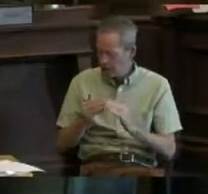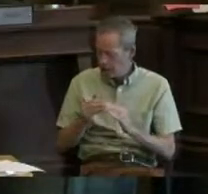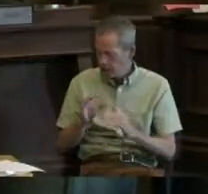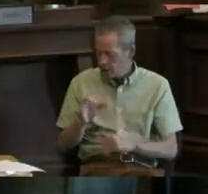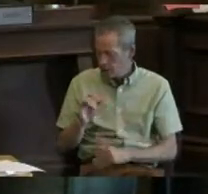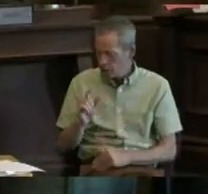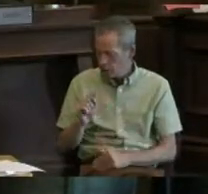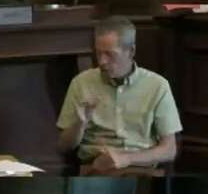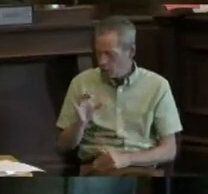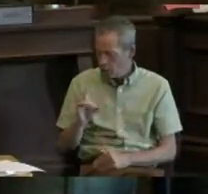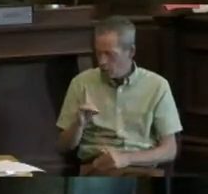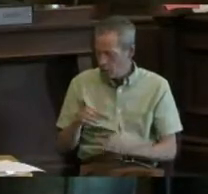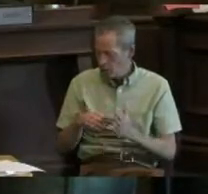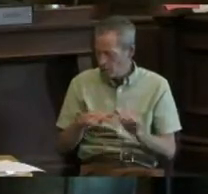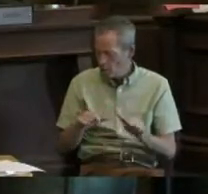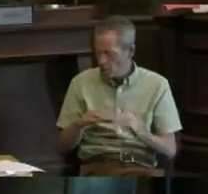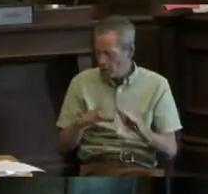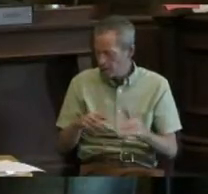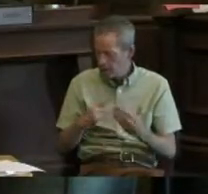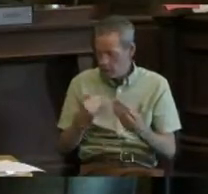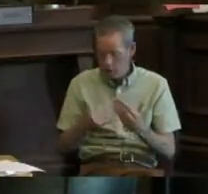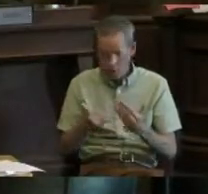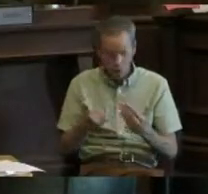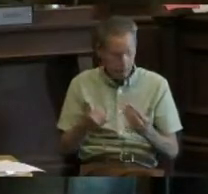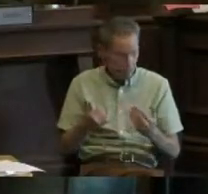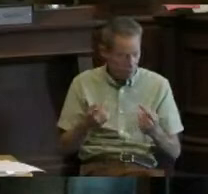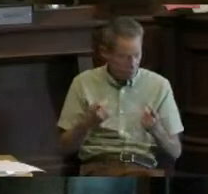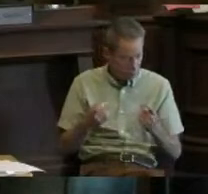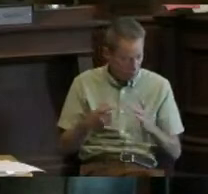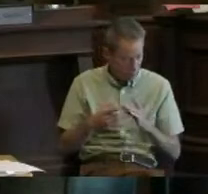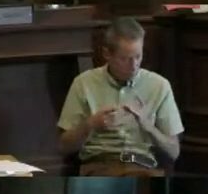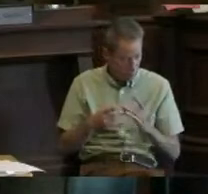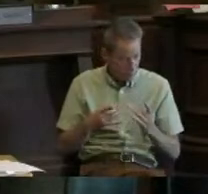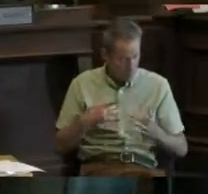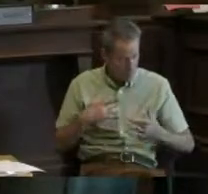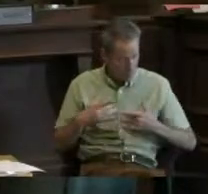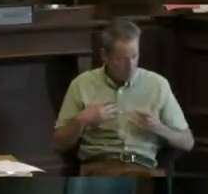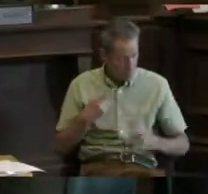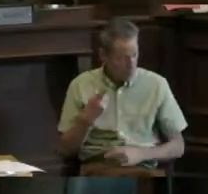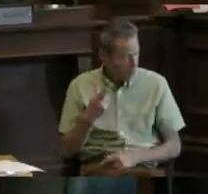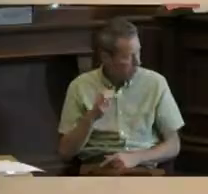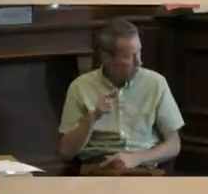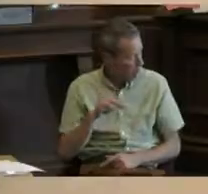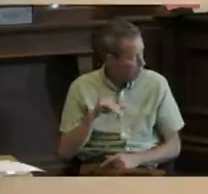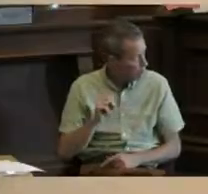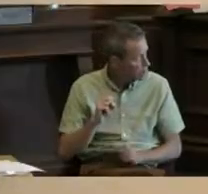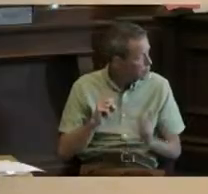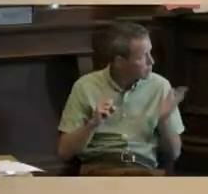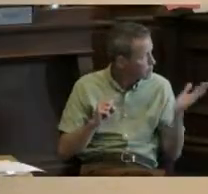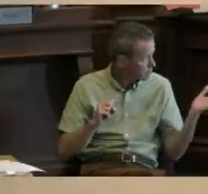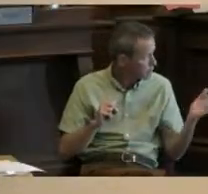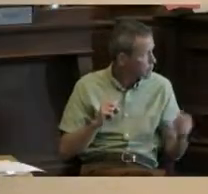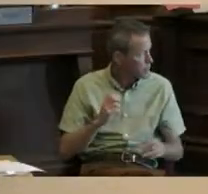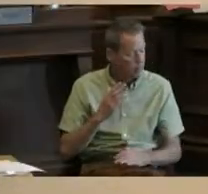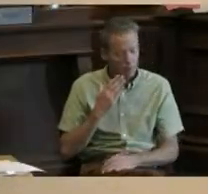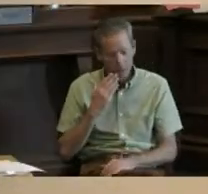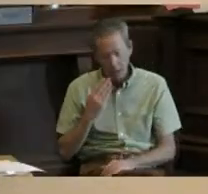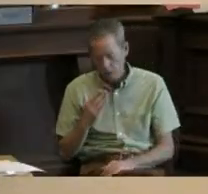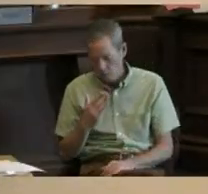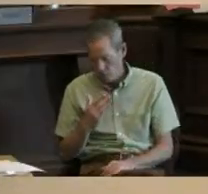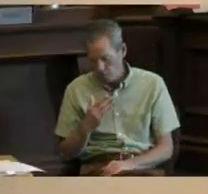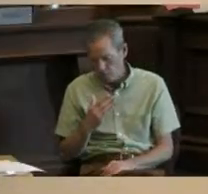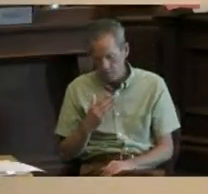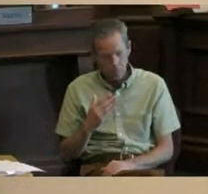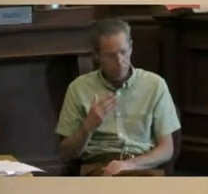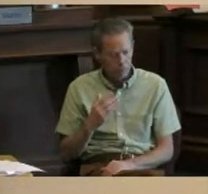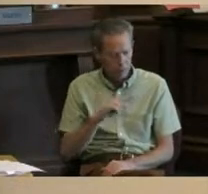Project. Questions, comments, or concerns? Council Member Harris. Thank you, Chairperson Patterson.